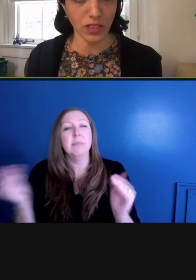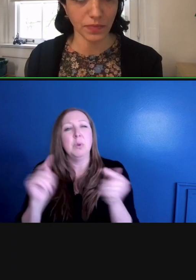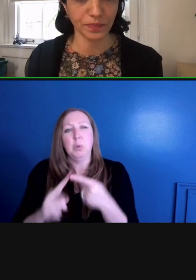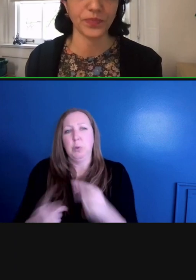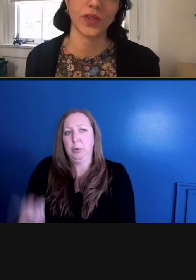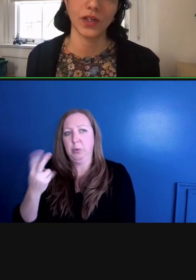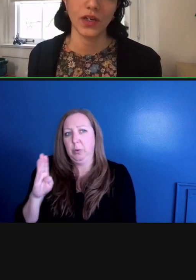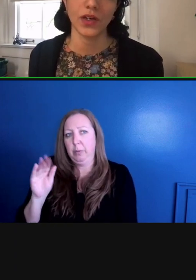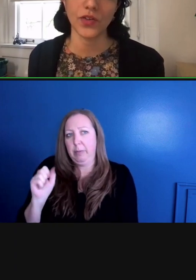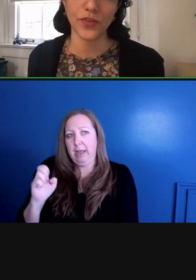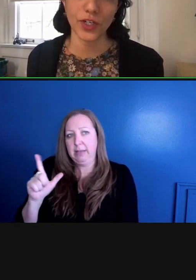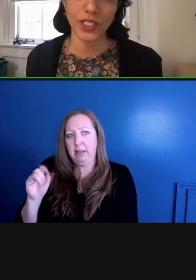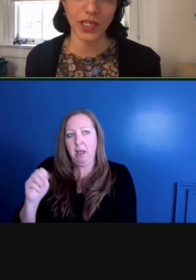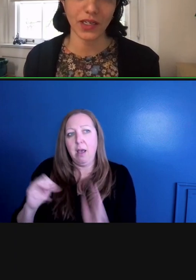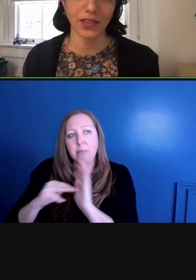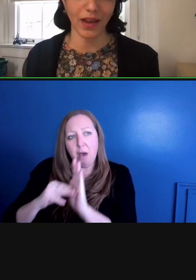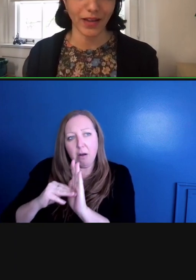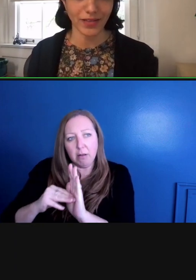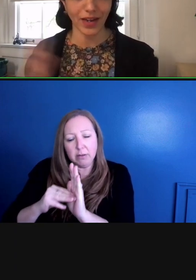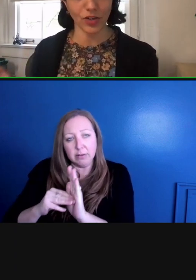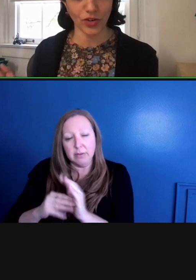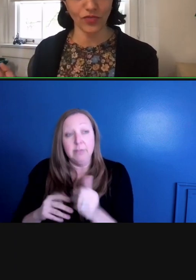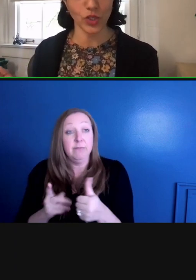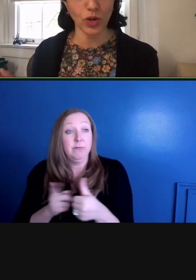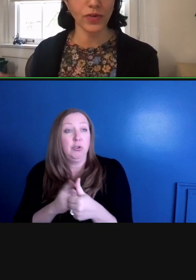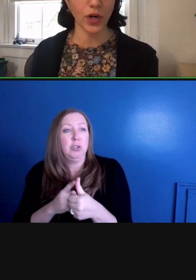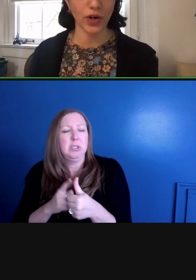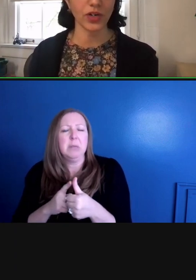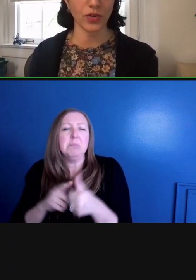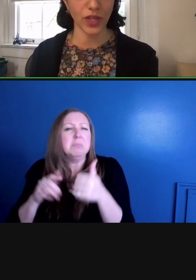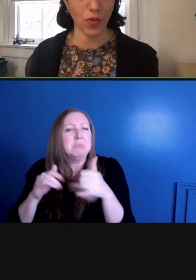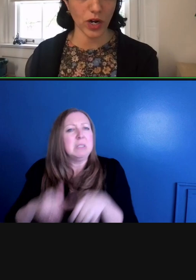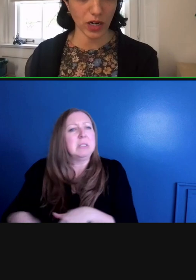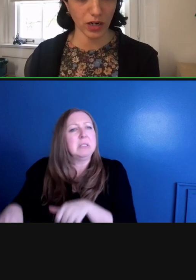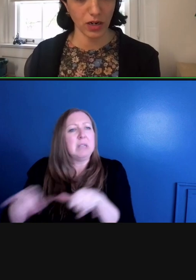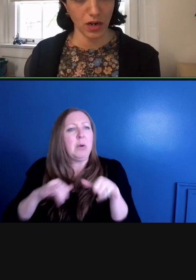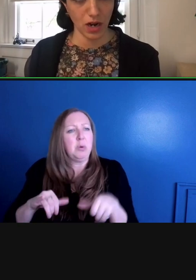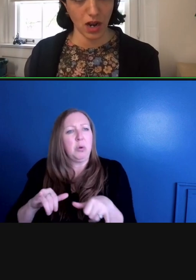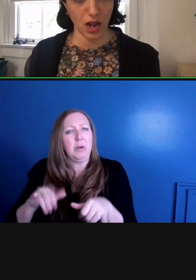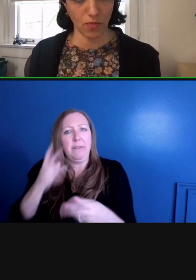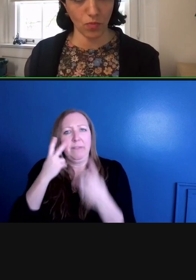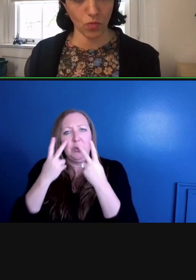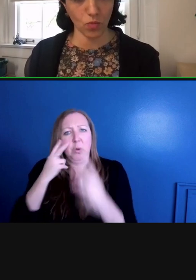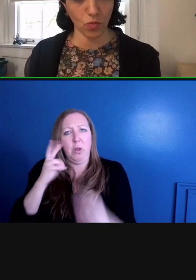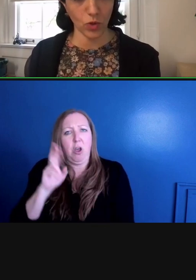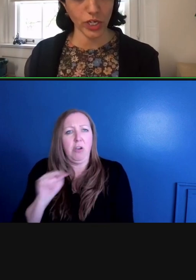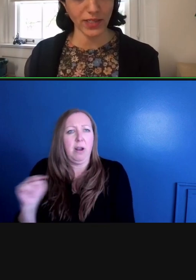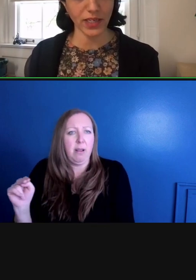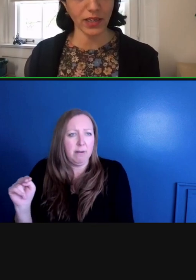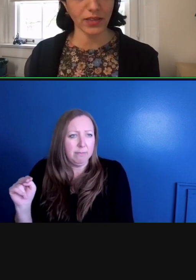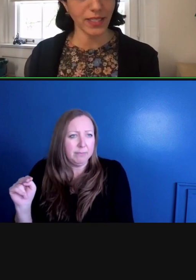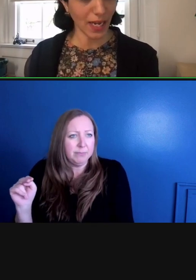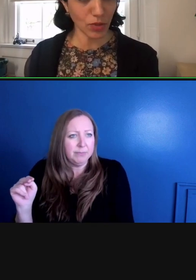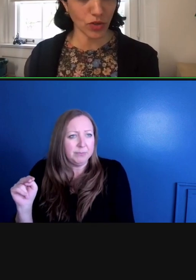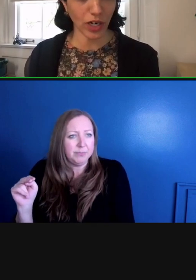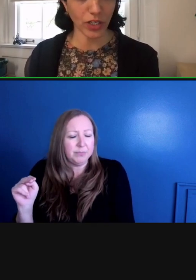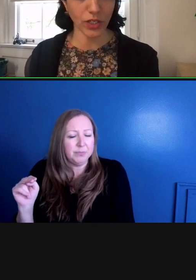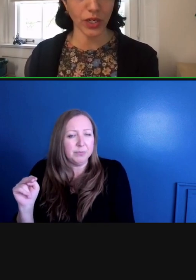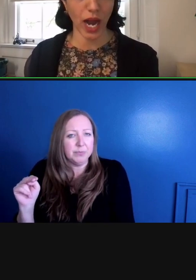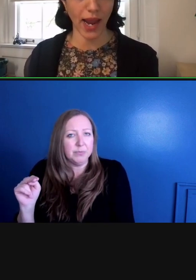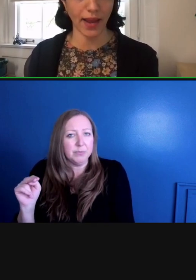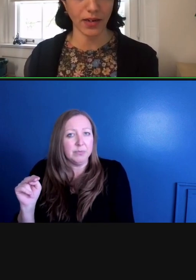baseline models. The first is a standard visual recurrent neural network, which has the